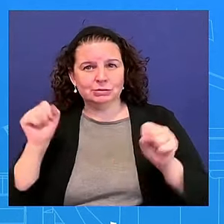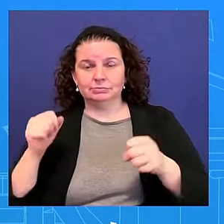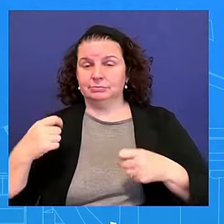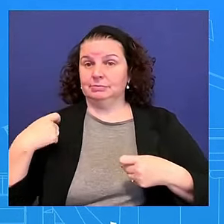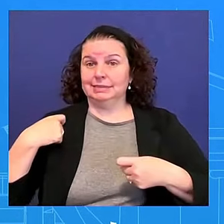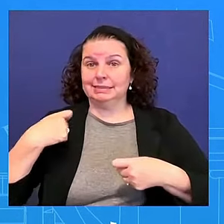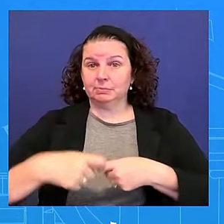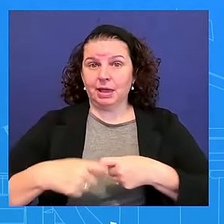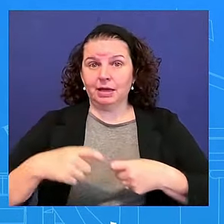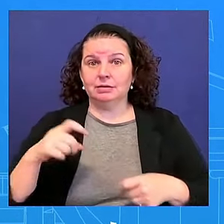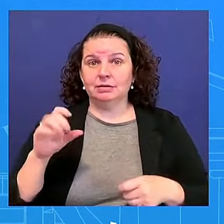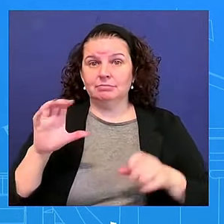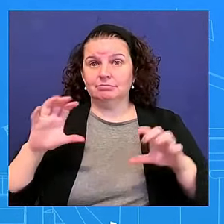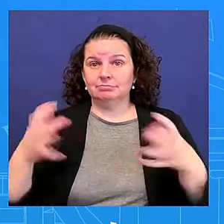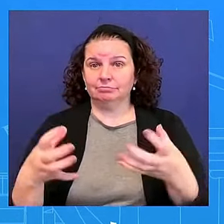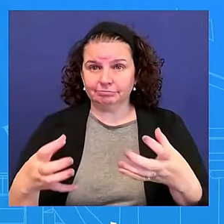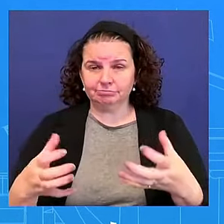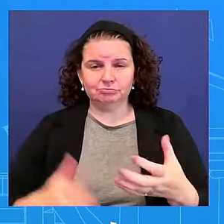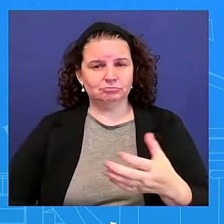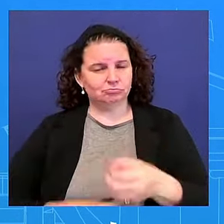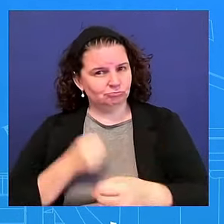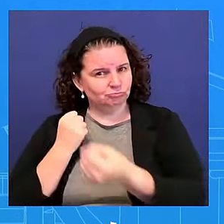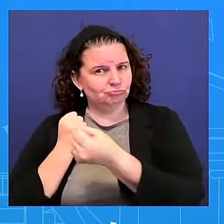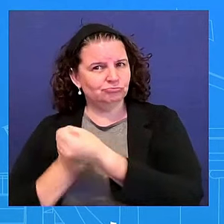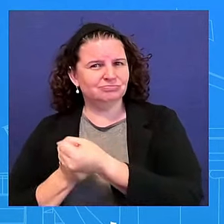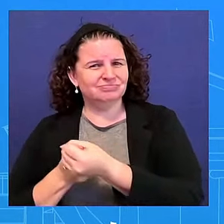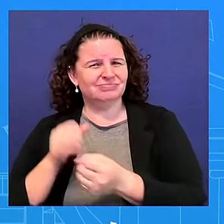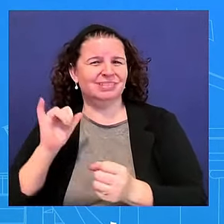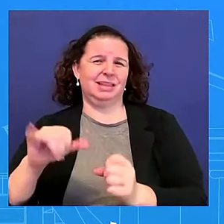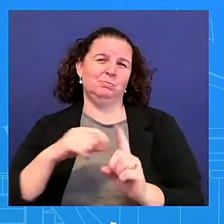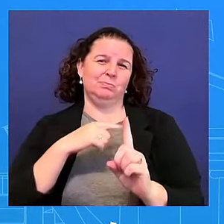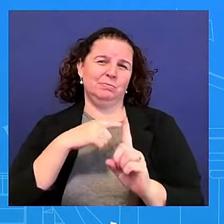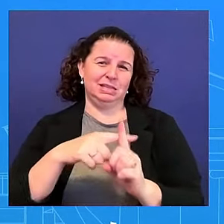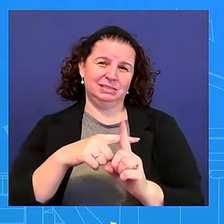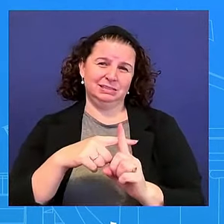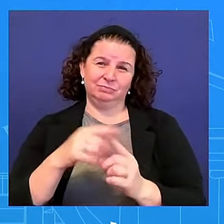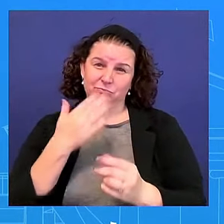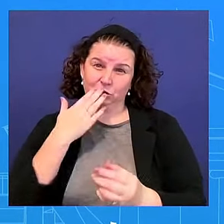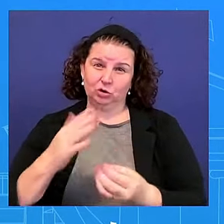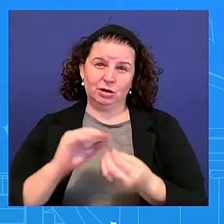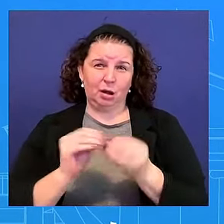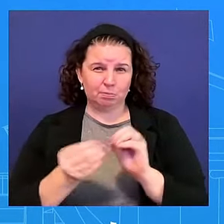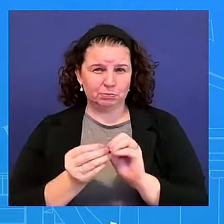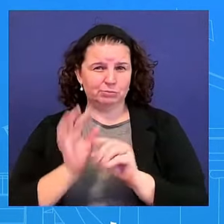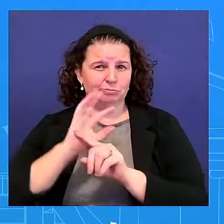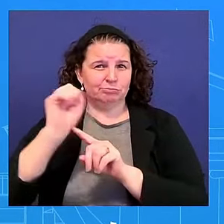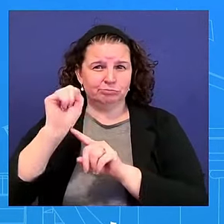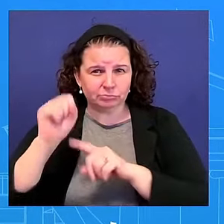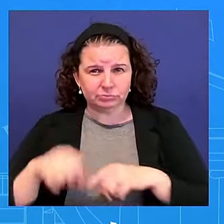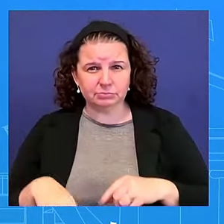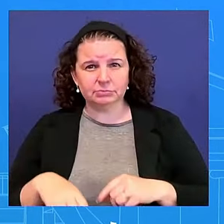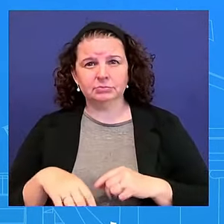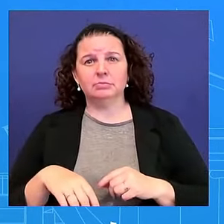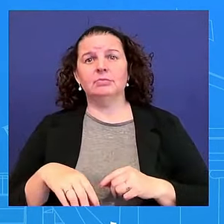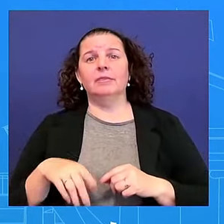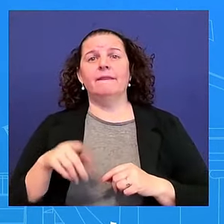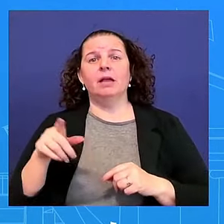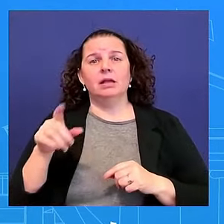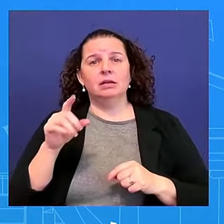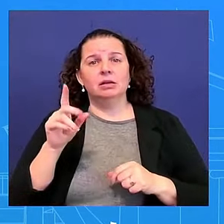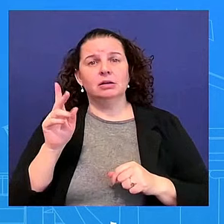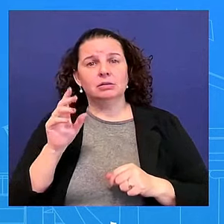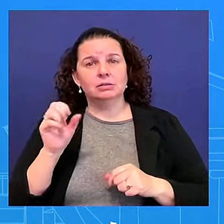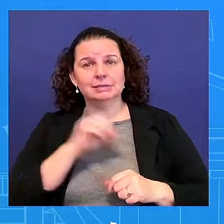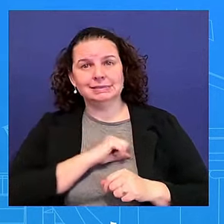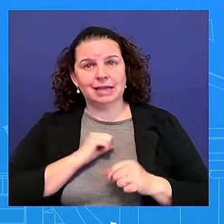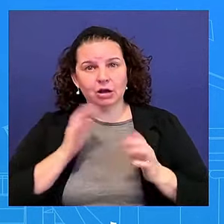impressive numbers. Senator Coons, Senator Fetterman support the president. There's also another list here that shows support for this